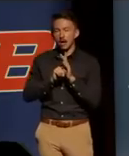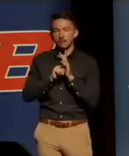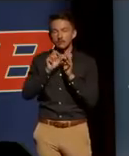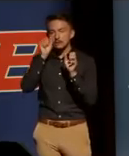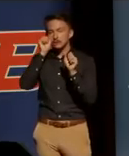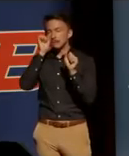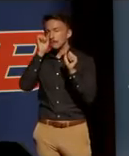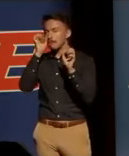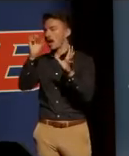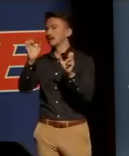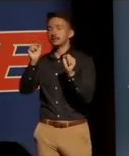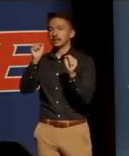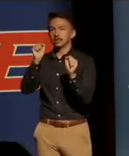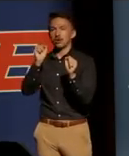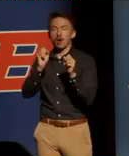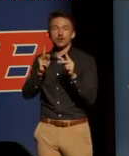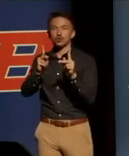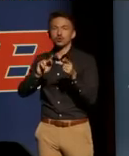Bronco.